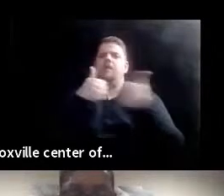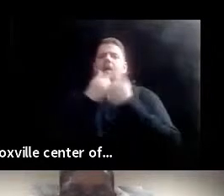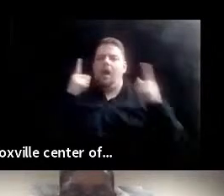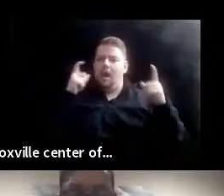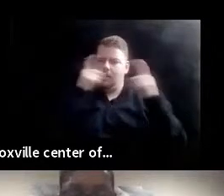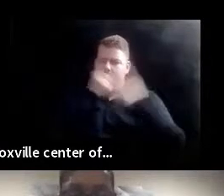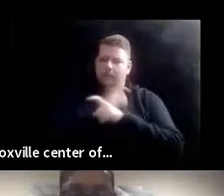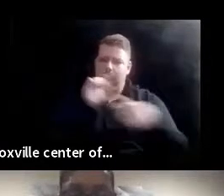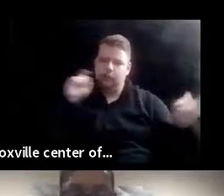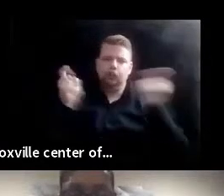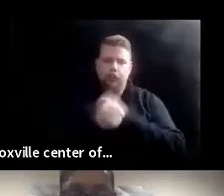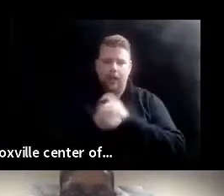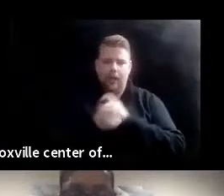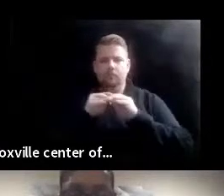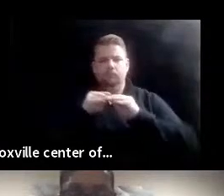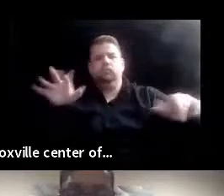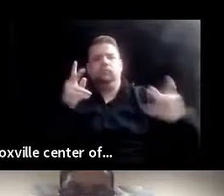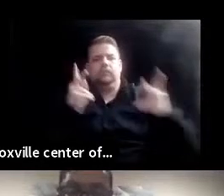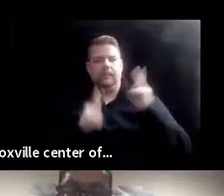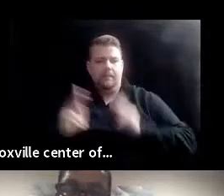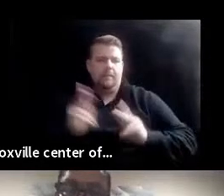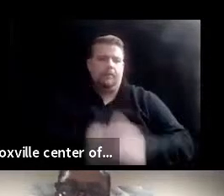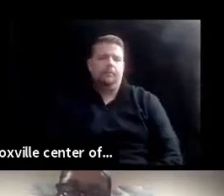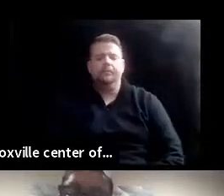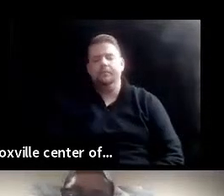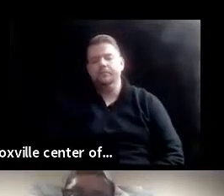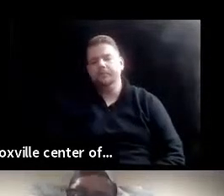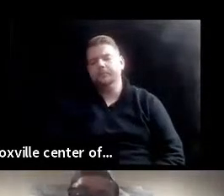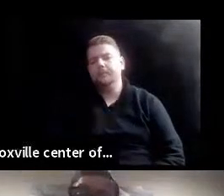change to put out for people.